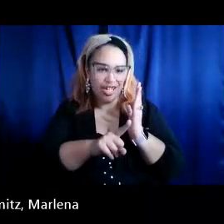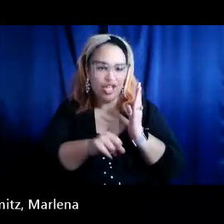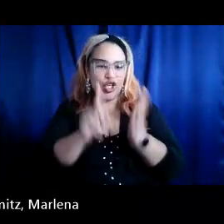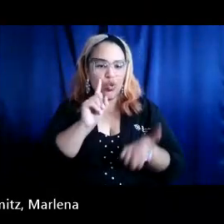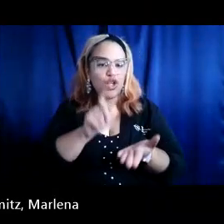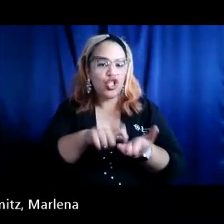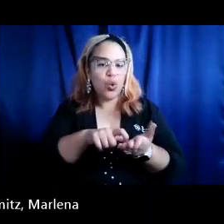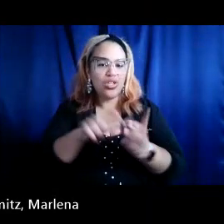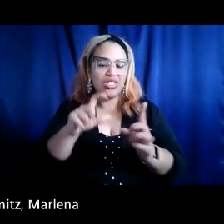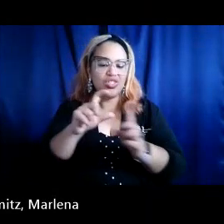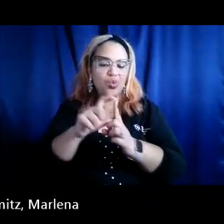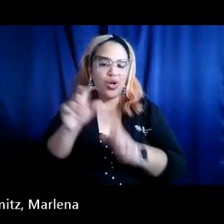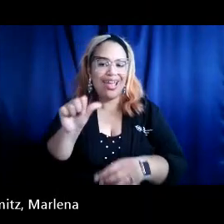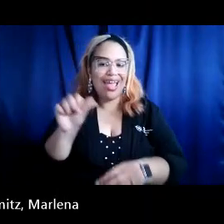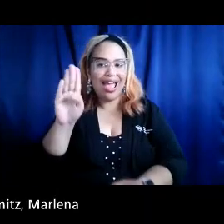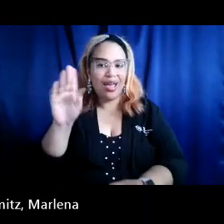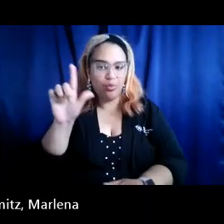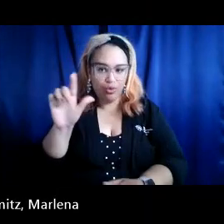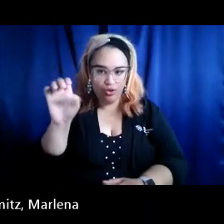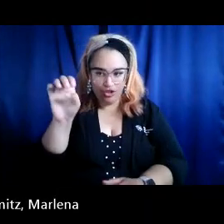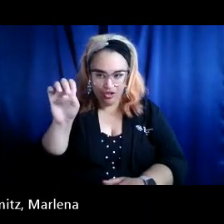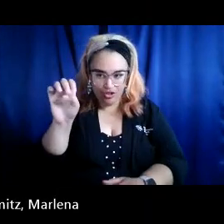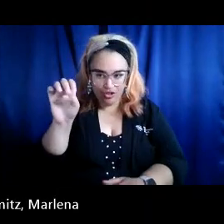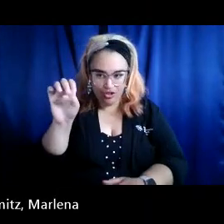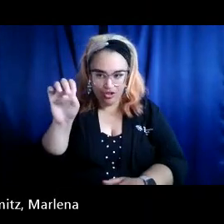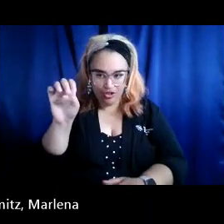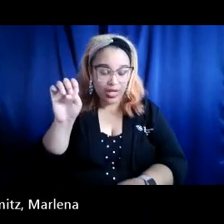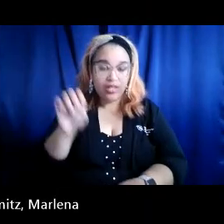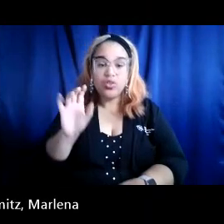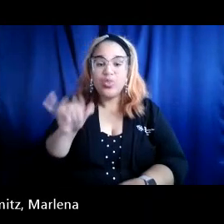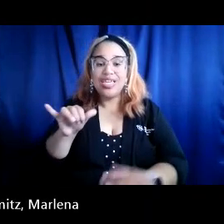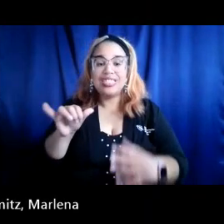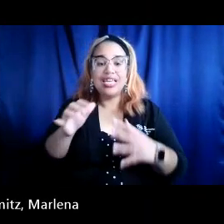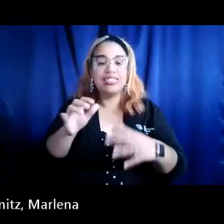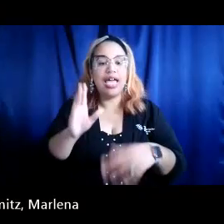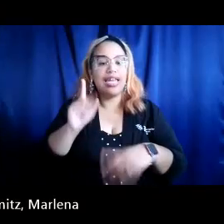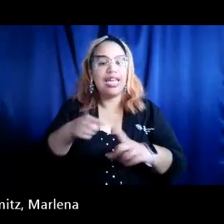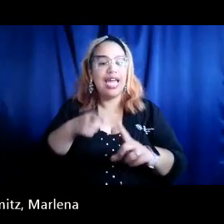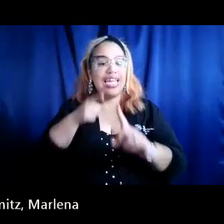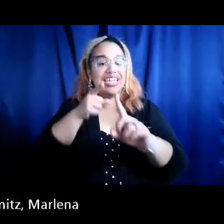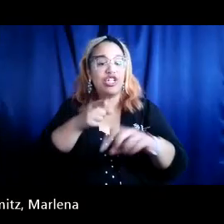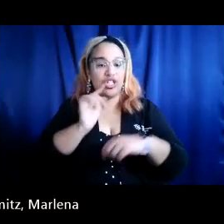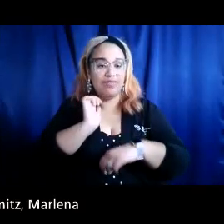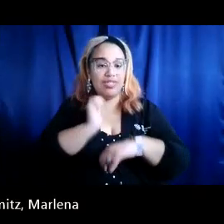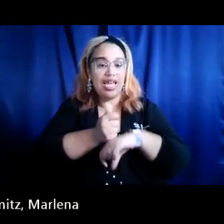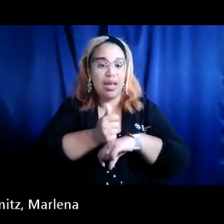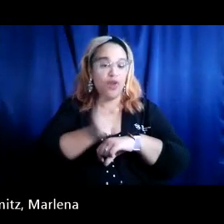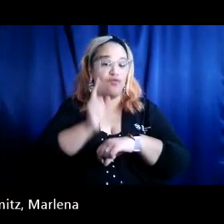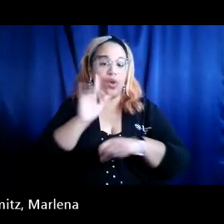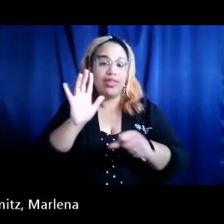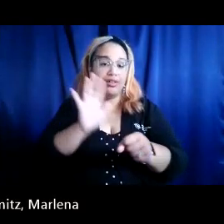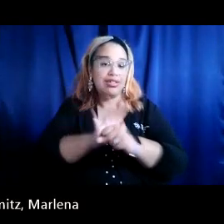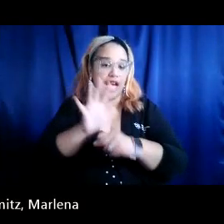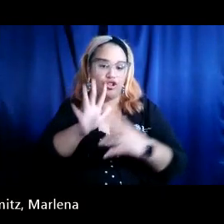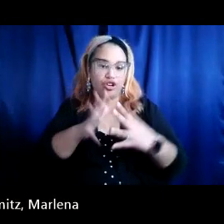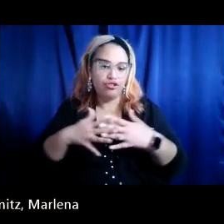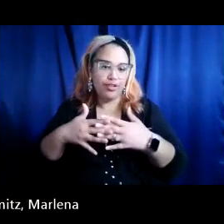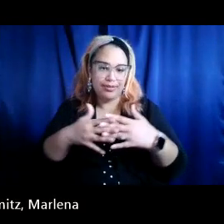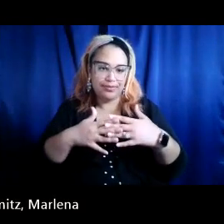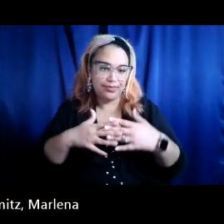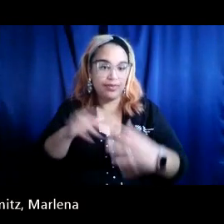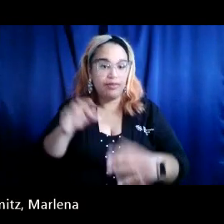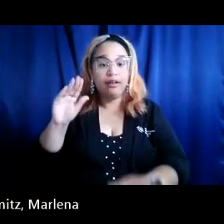this is a national initiative. So across the country, ABLE accounts in general are tax advantage saving options for people